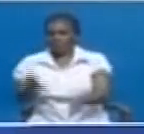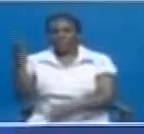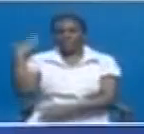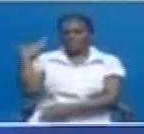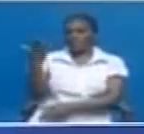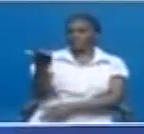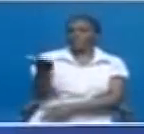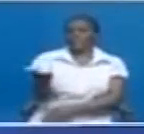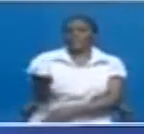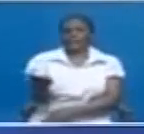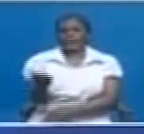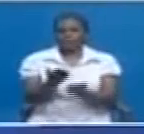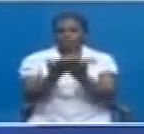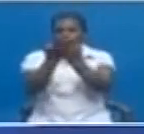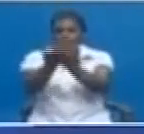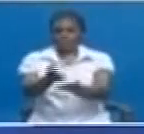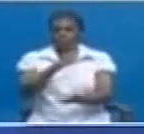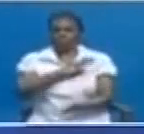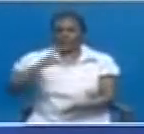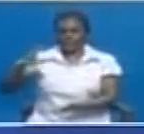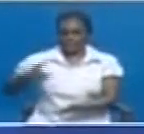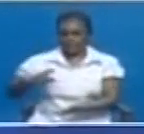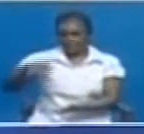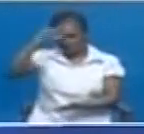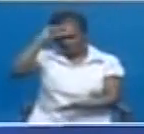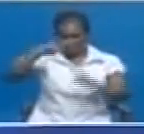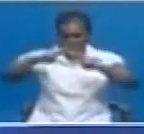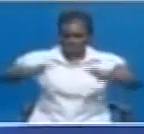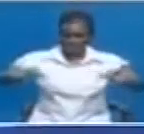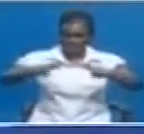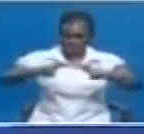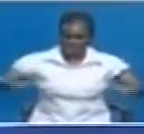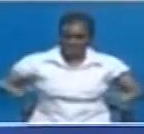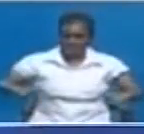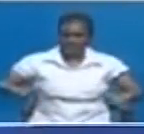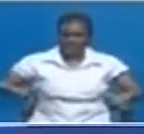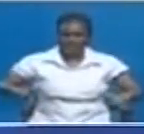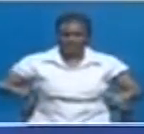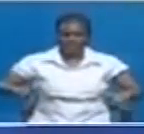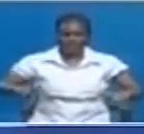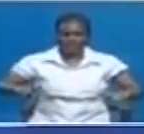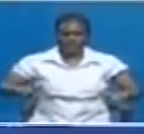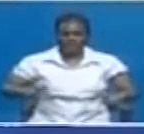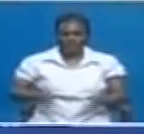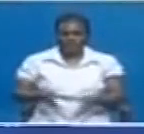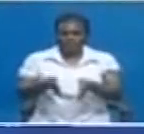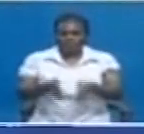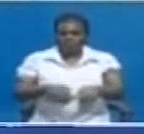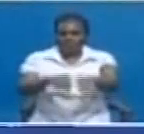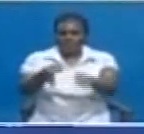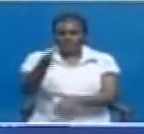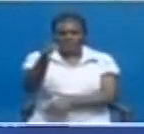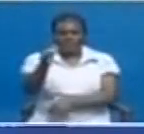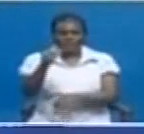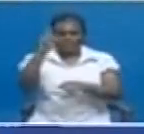been submitted by committees appointed by government to investigate and come up with the solutions and the way forward on issues. We need